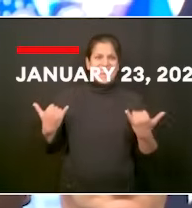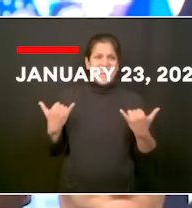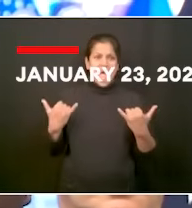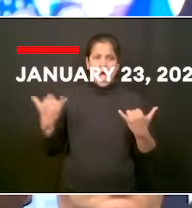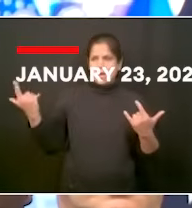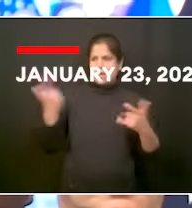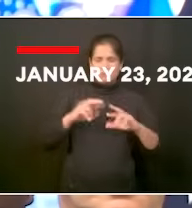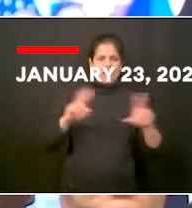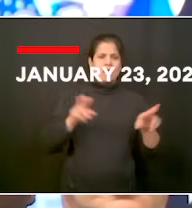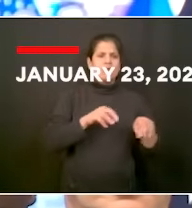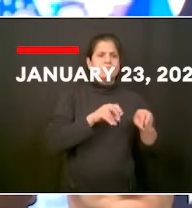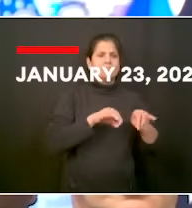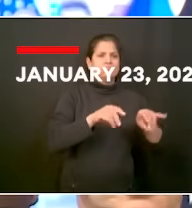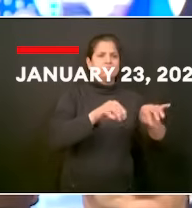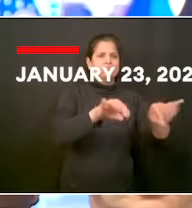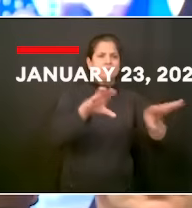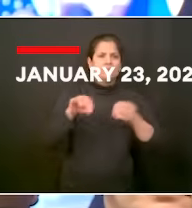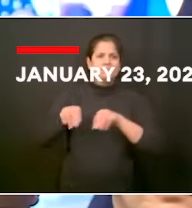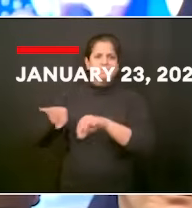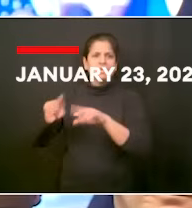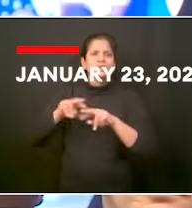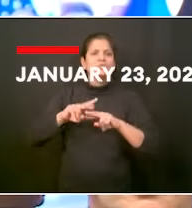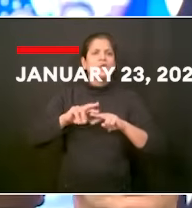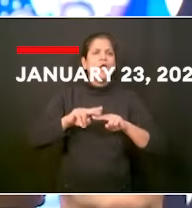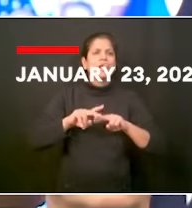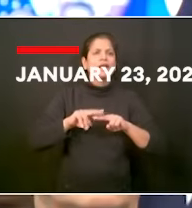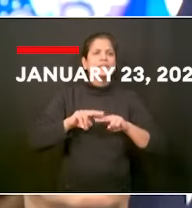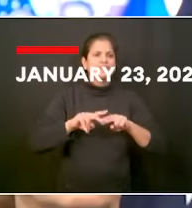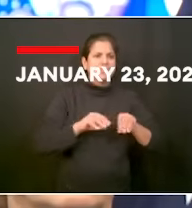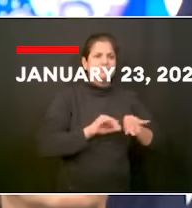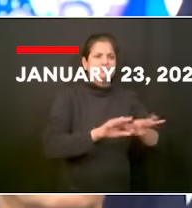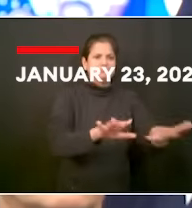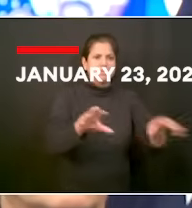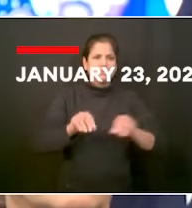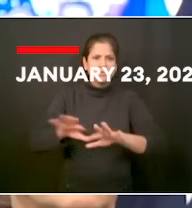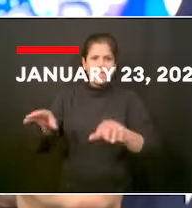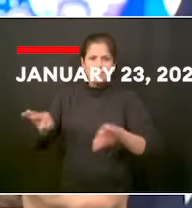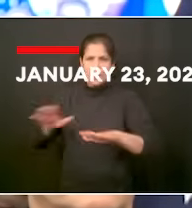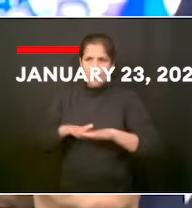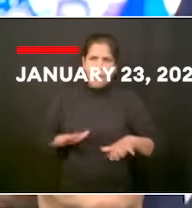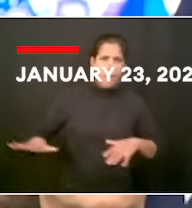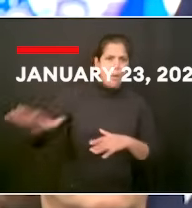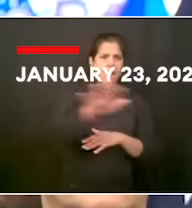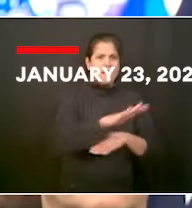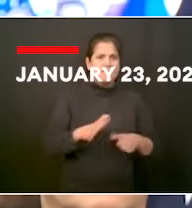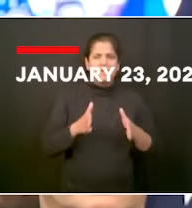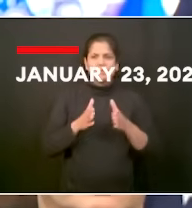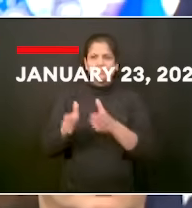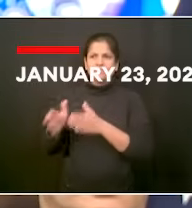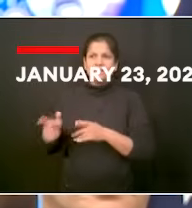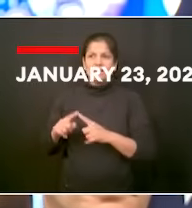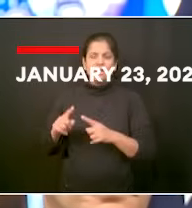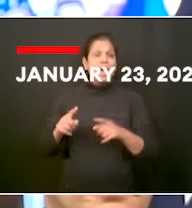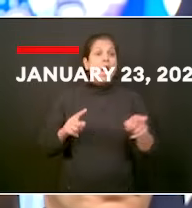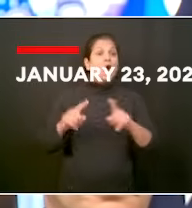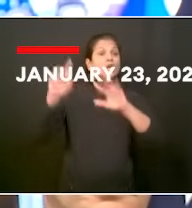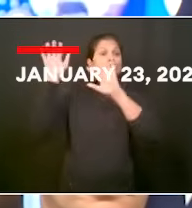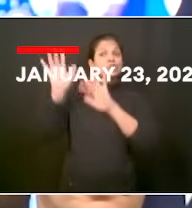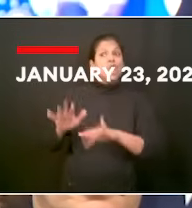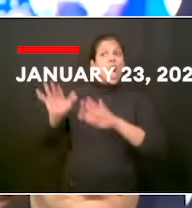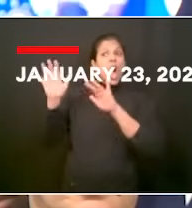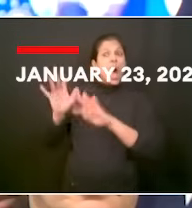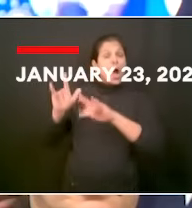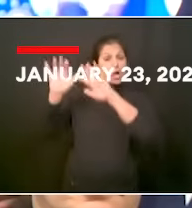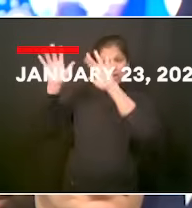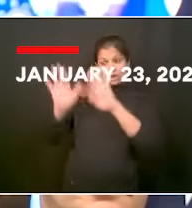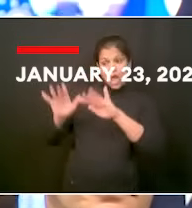it much harder for snow to stick and for ice to form. Tomorrow, as the storm nears, we're going to see thousands of DSNY collection trucks